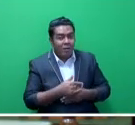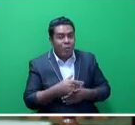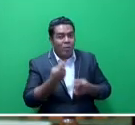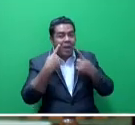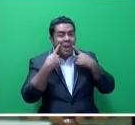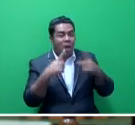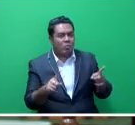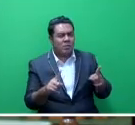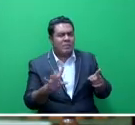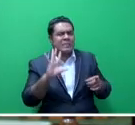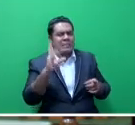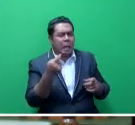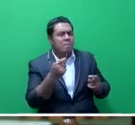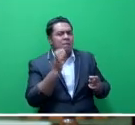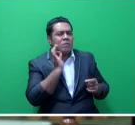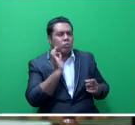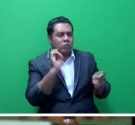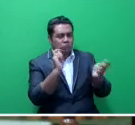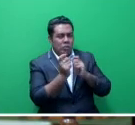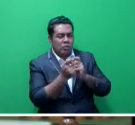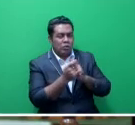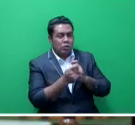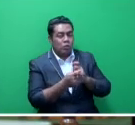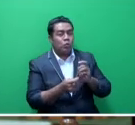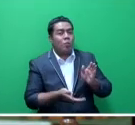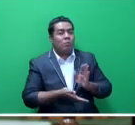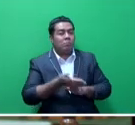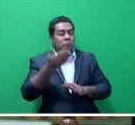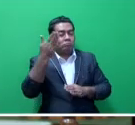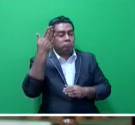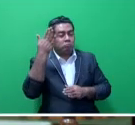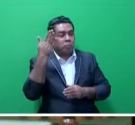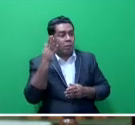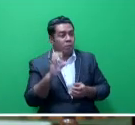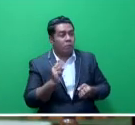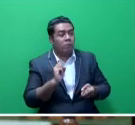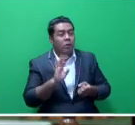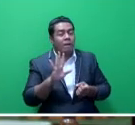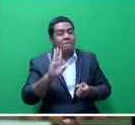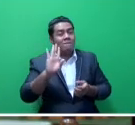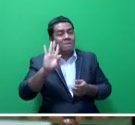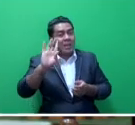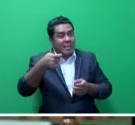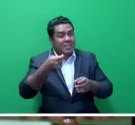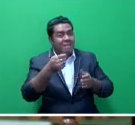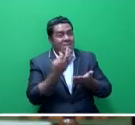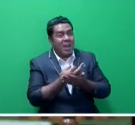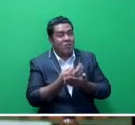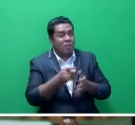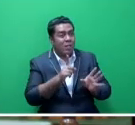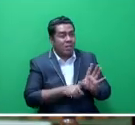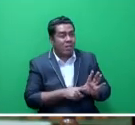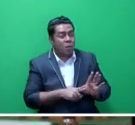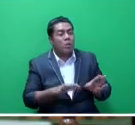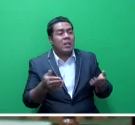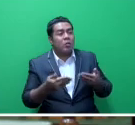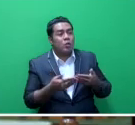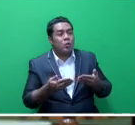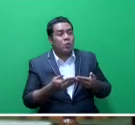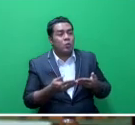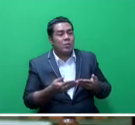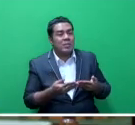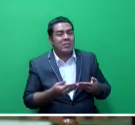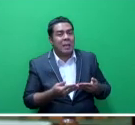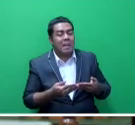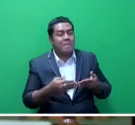some necessary changes to our tertiary education funding. Effective from the next financial year, Mr. Speaker, sir, we will introduce means testing